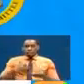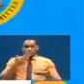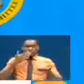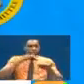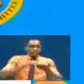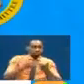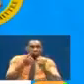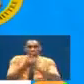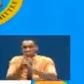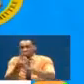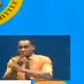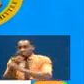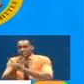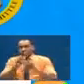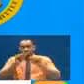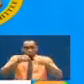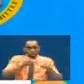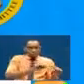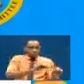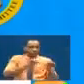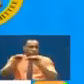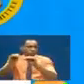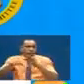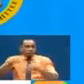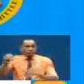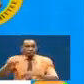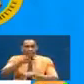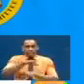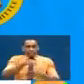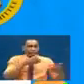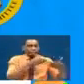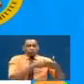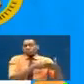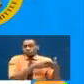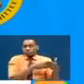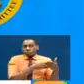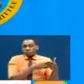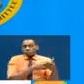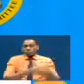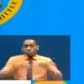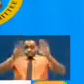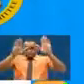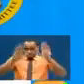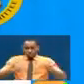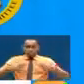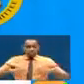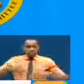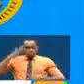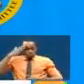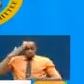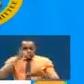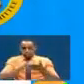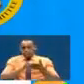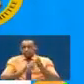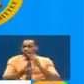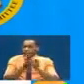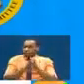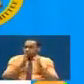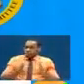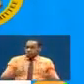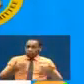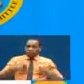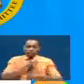of authority to be able to move out of restricted areas. It is important for people to note that nobody has